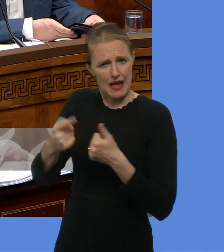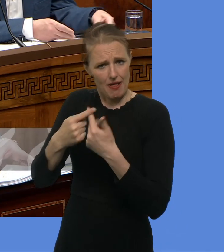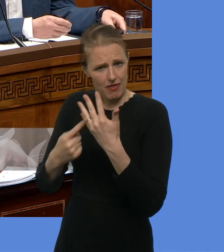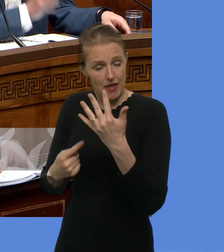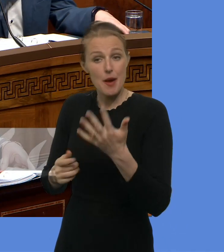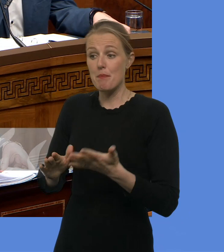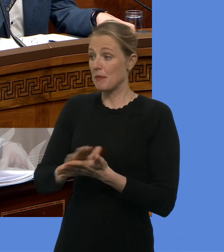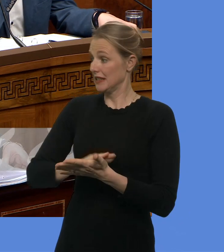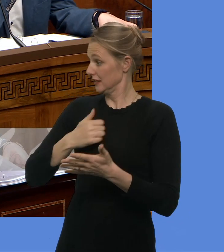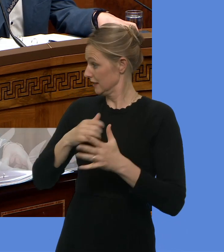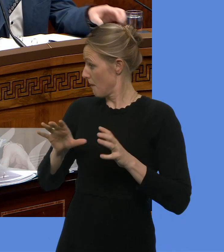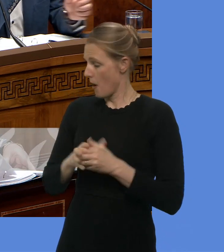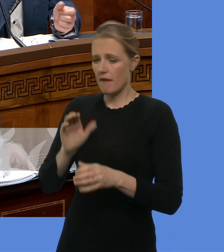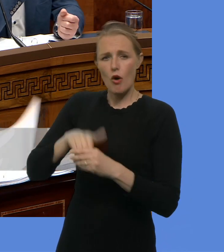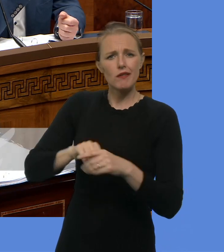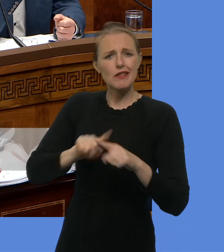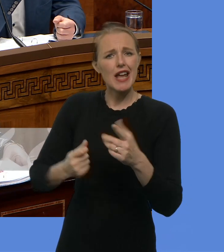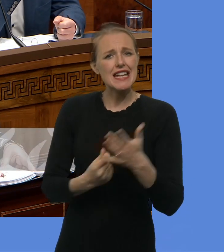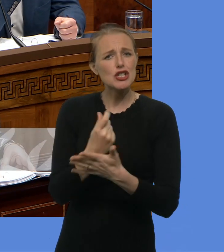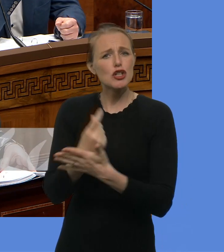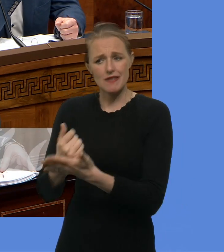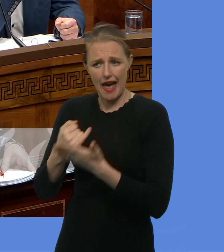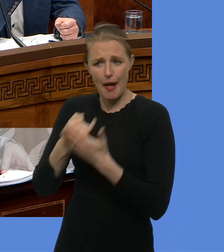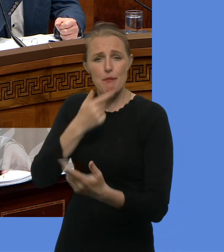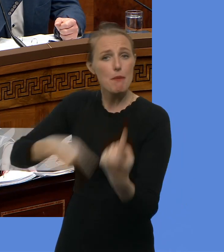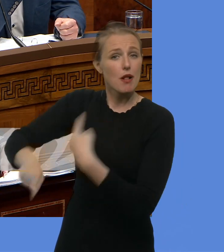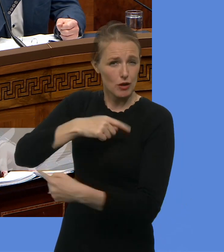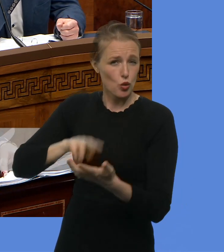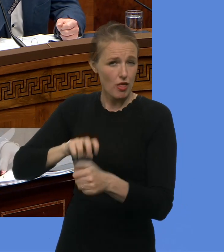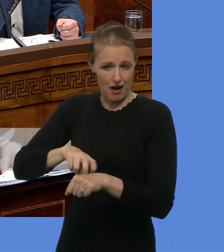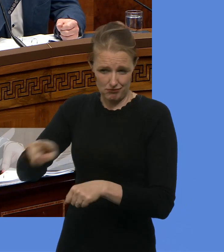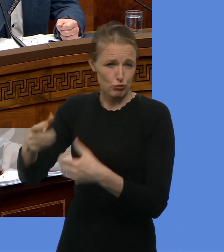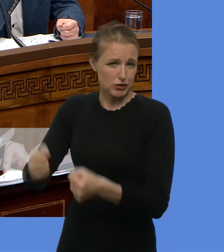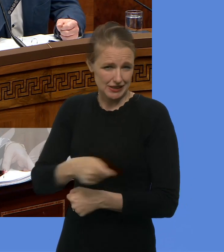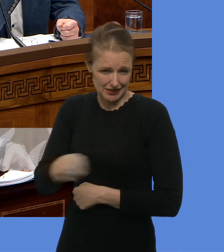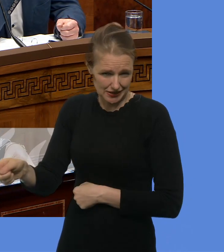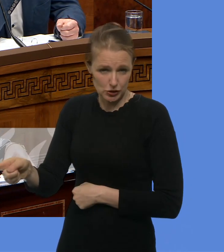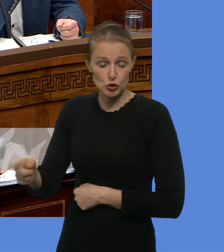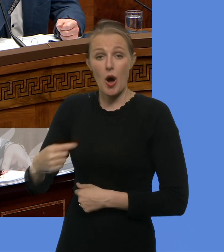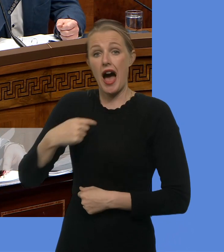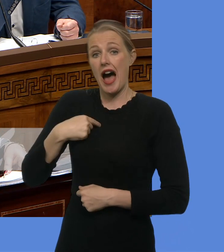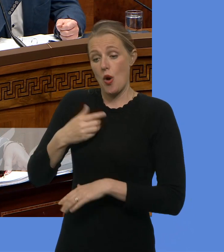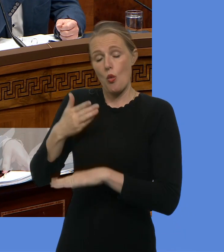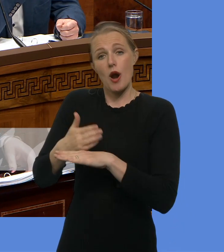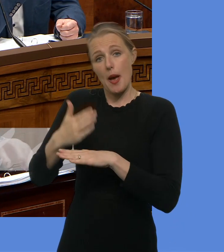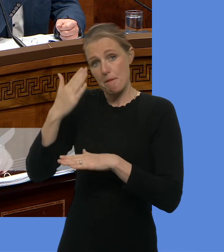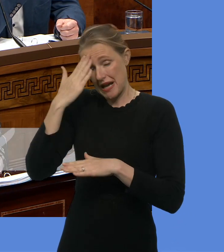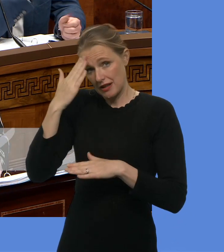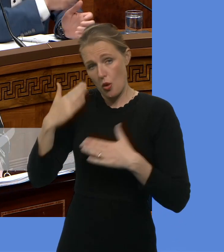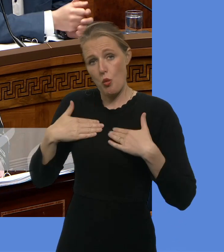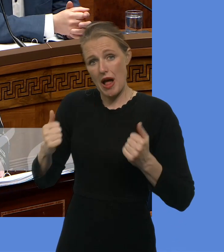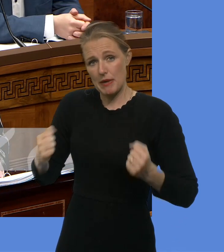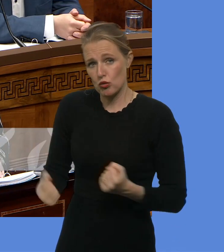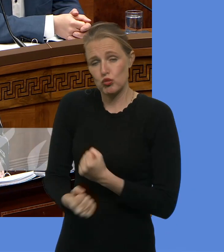mental health and reducing the harm for people in Northern Ireland. These include my role within the Executive Working Group on Mental Wellbeing, Resilience